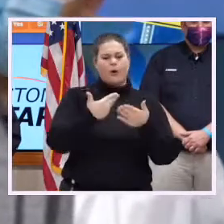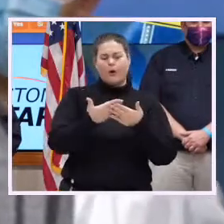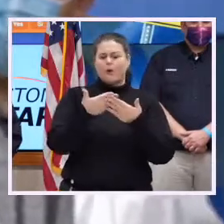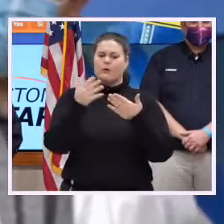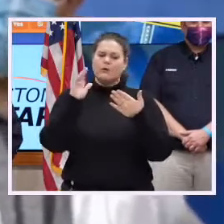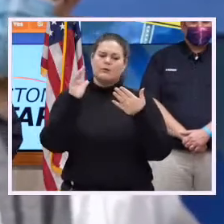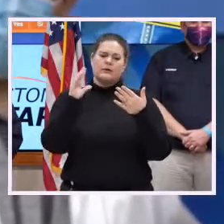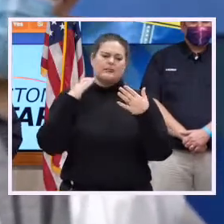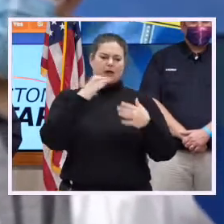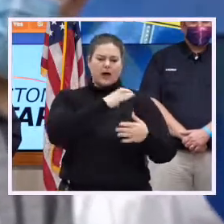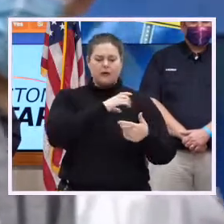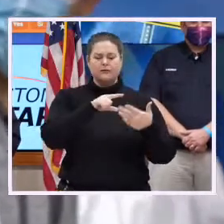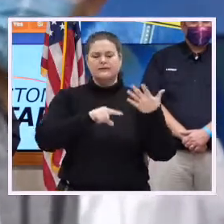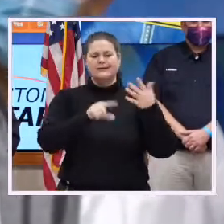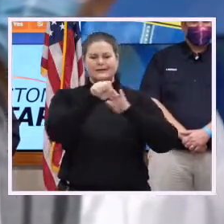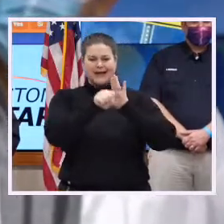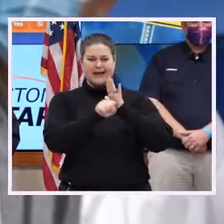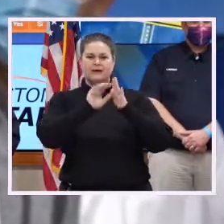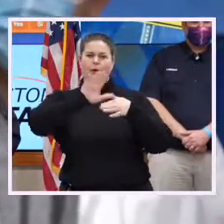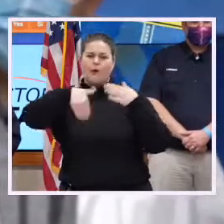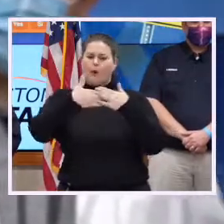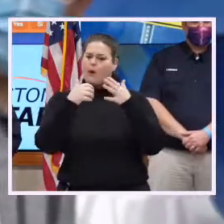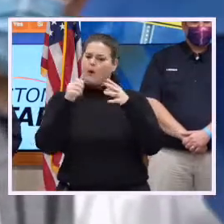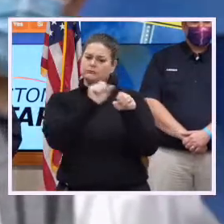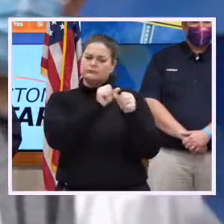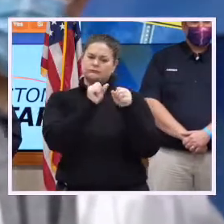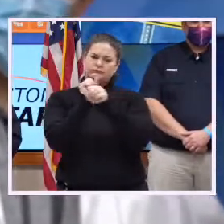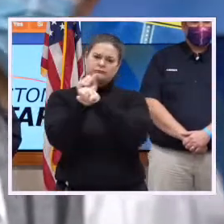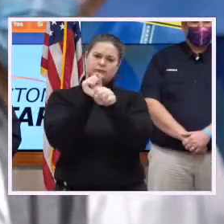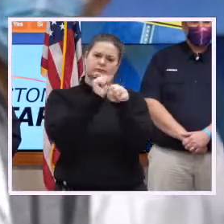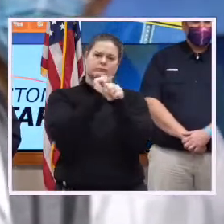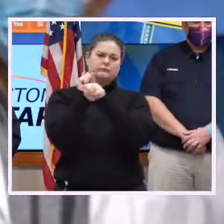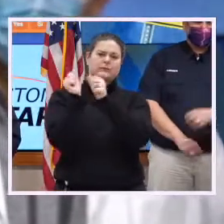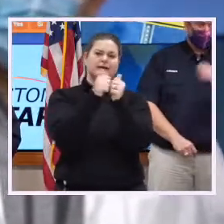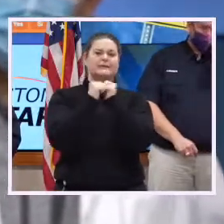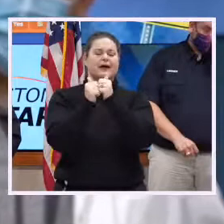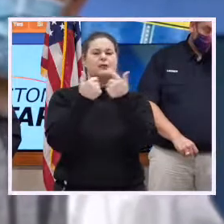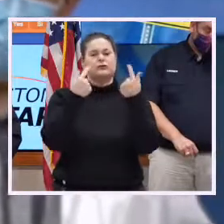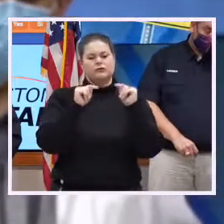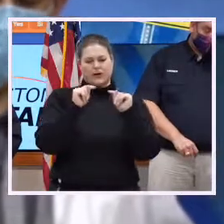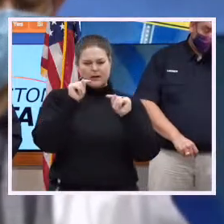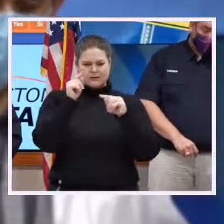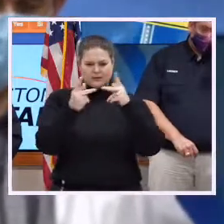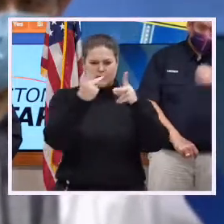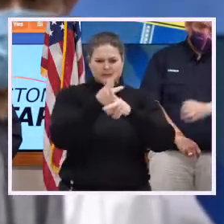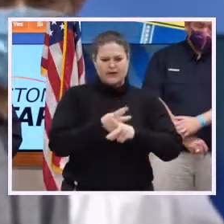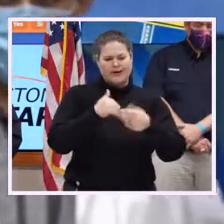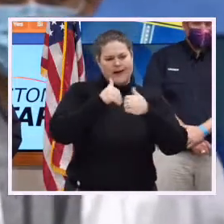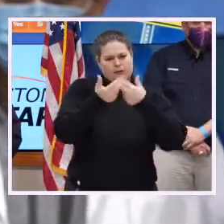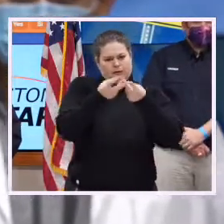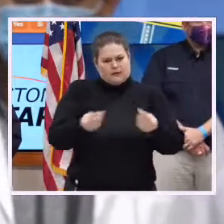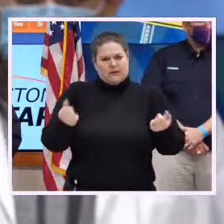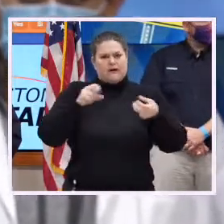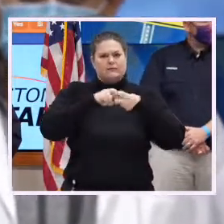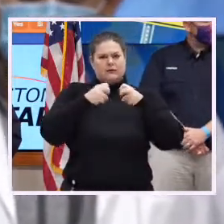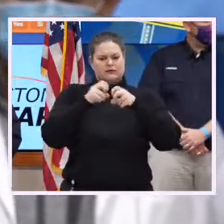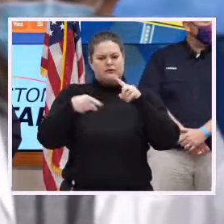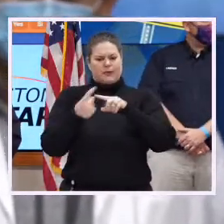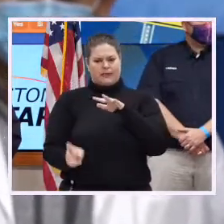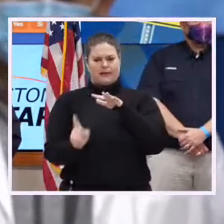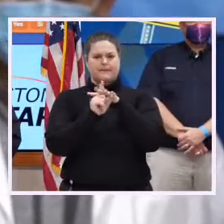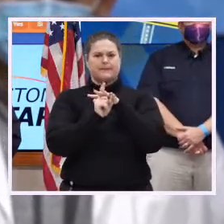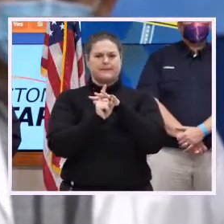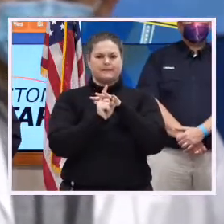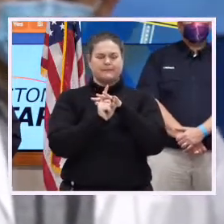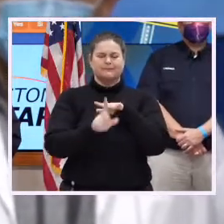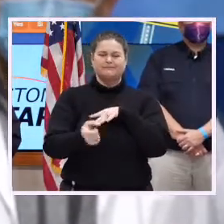state delegations. We're going to continue working together and looking out for any of these crises within the crisis. I know things